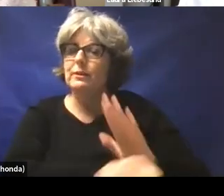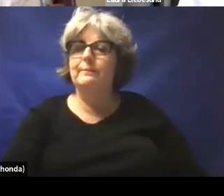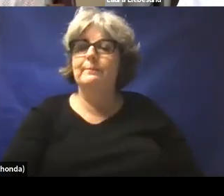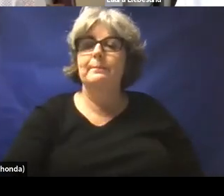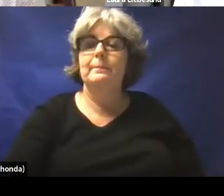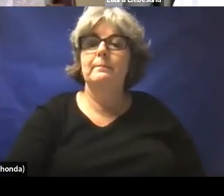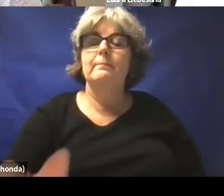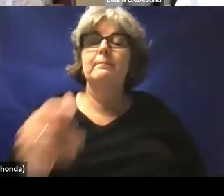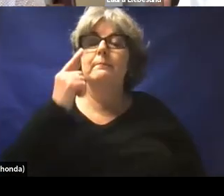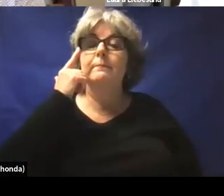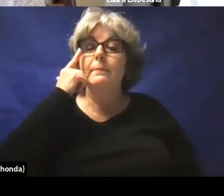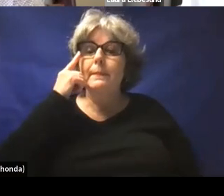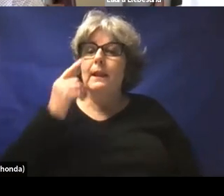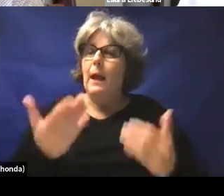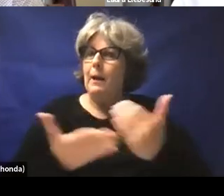recent interviews,